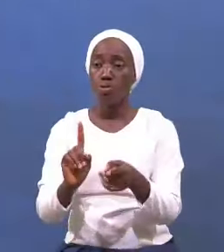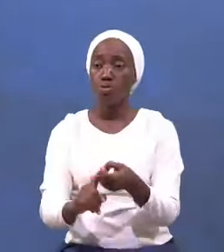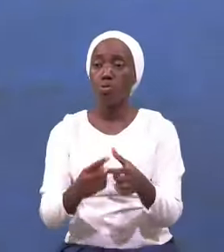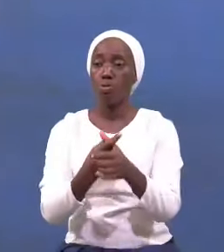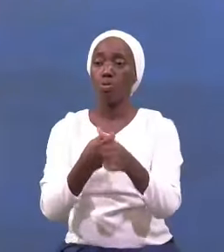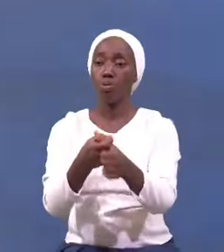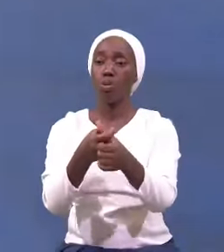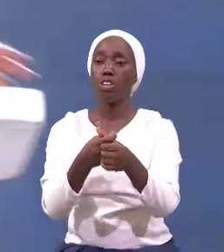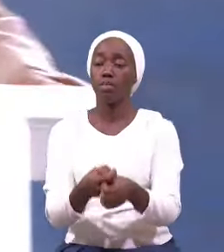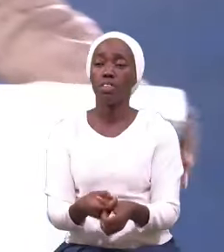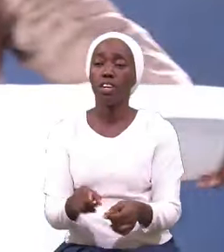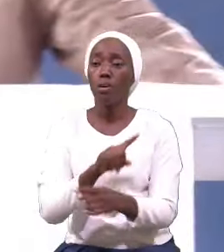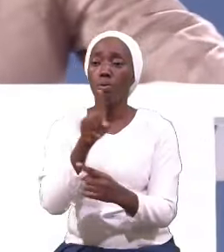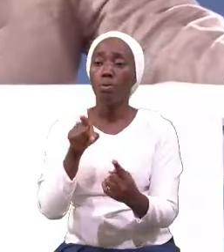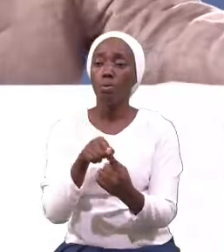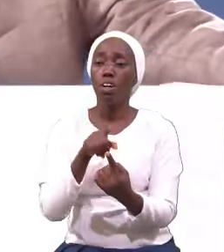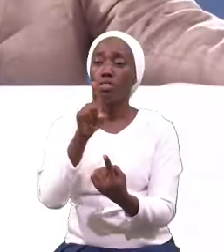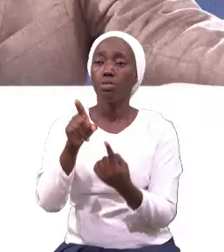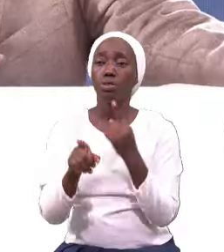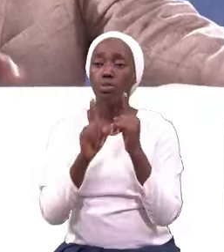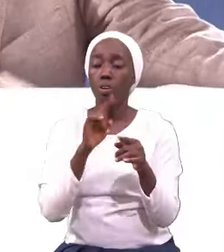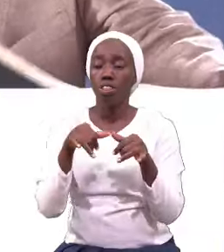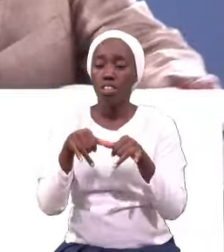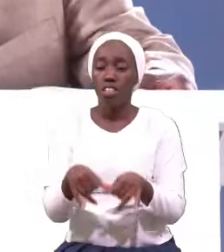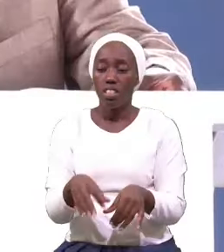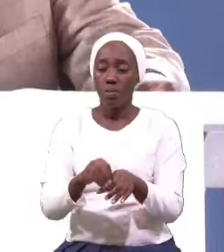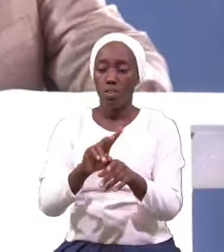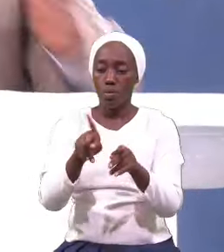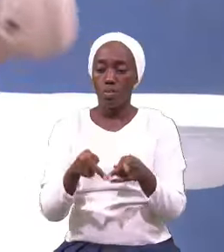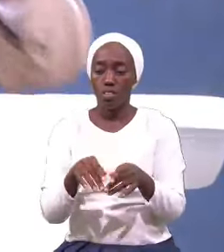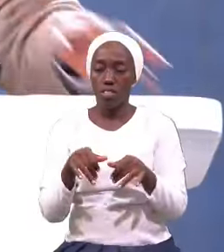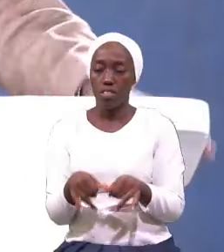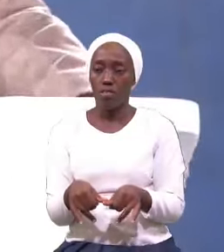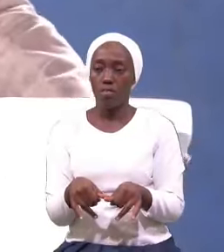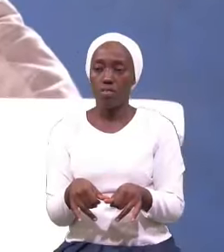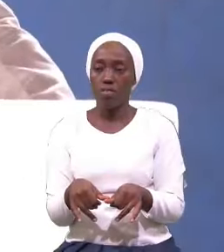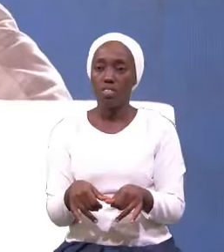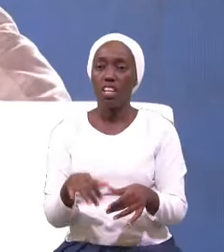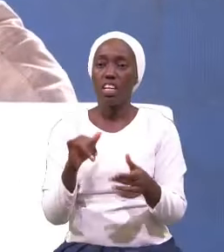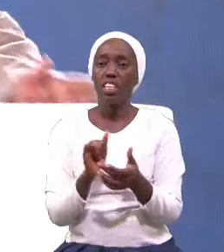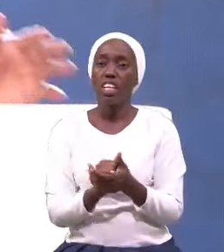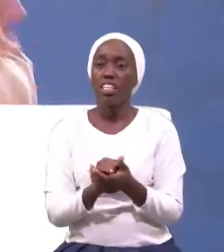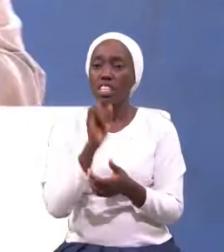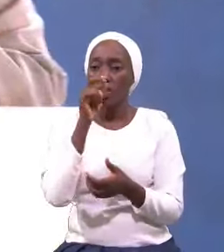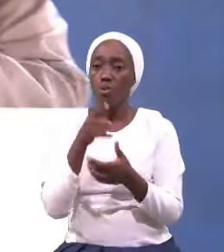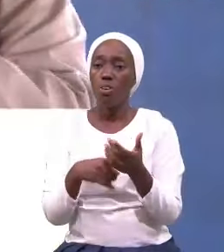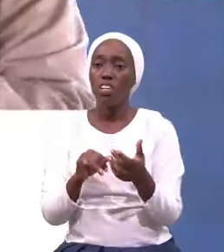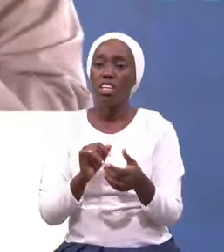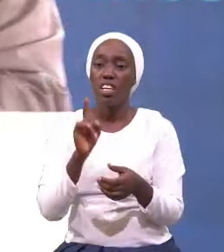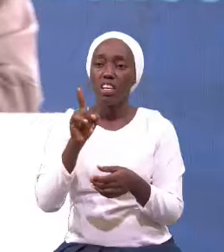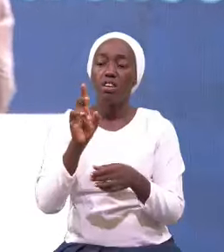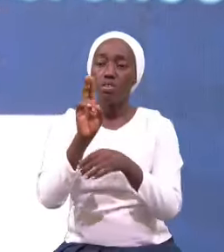You know, when you talk, you stay in one place. That's what I used to do.